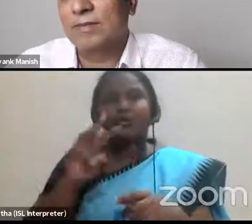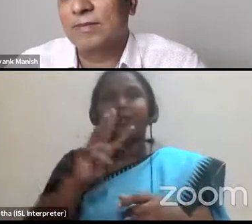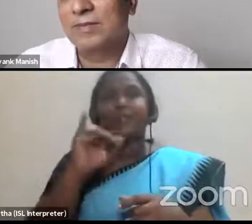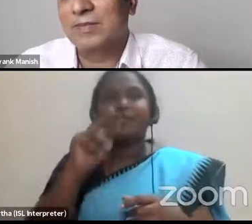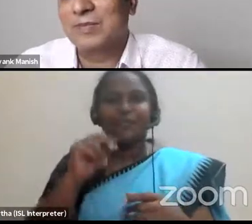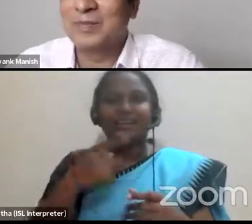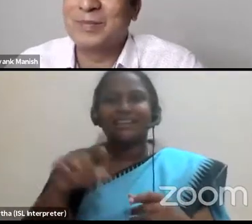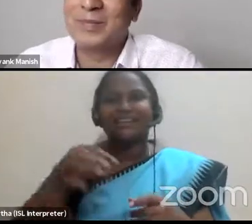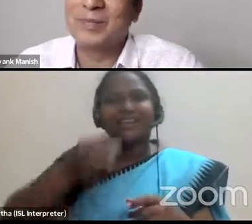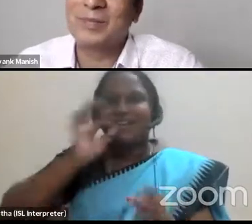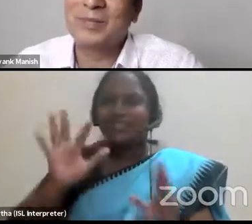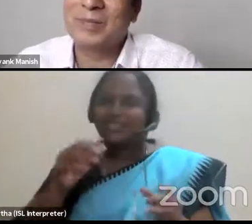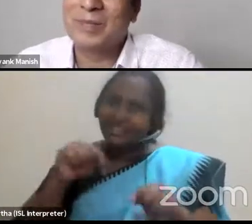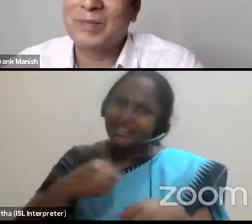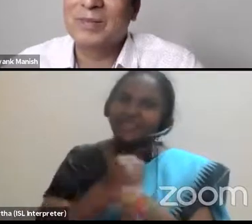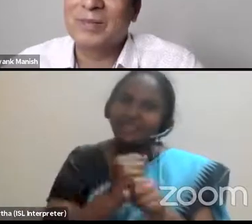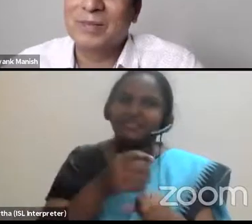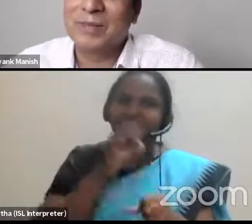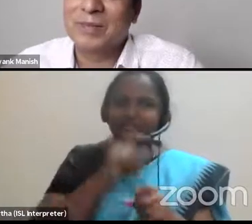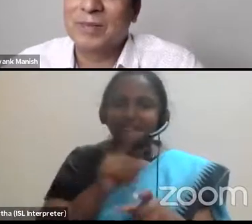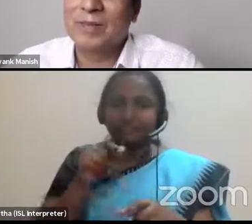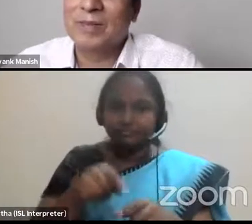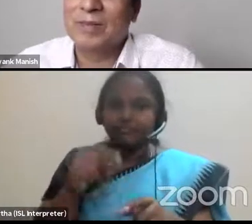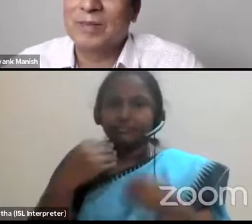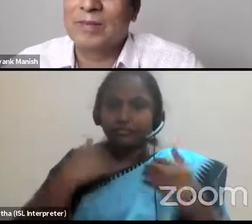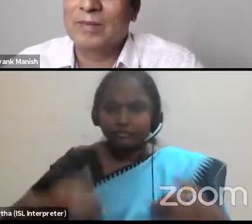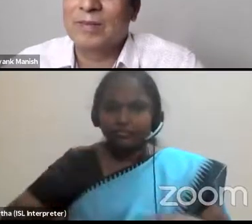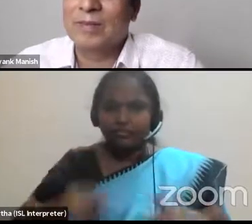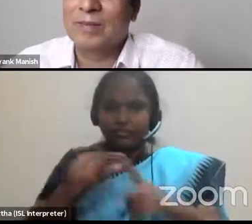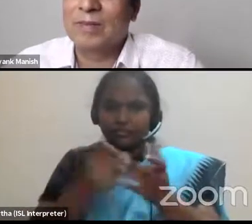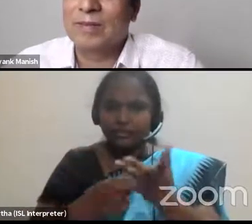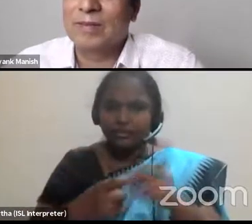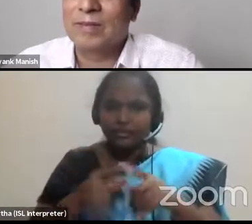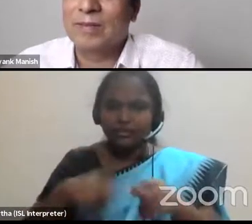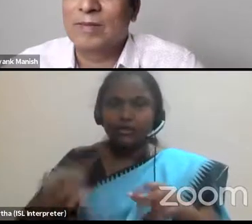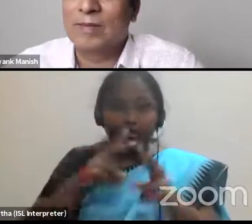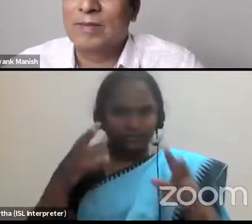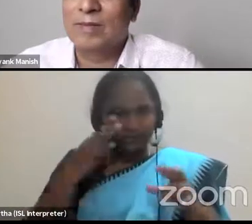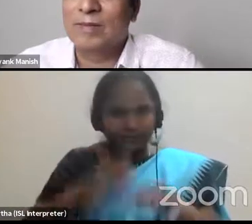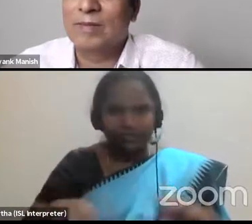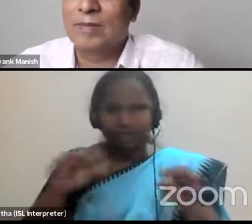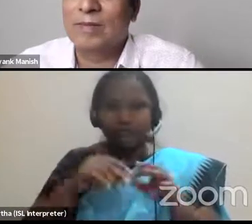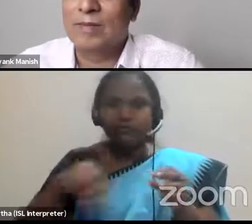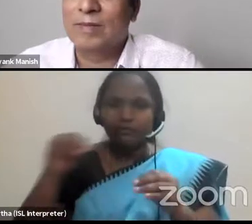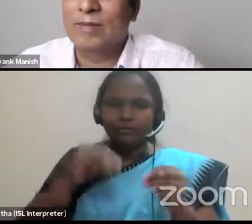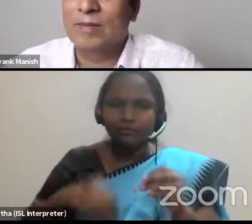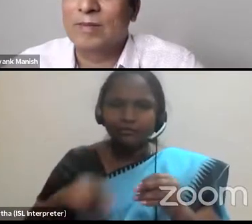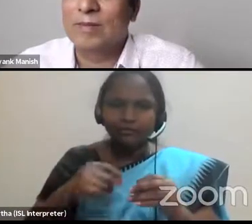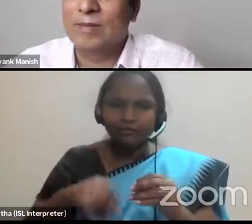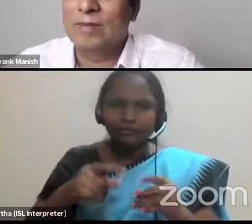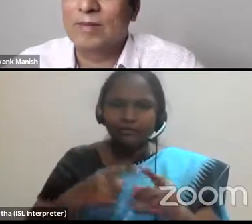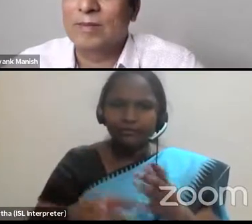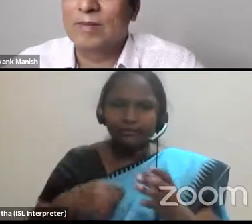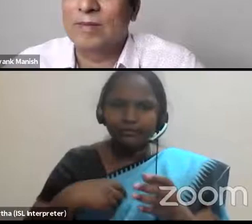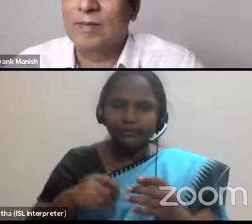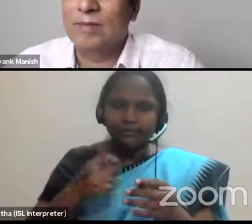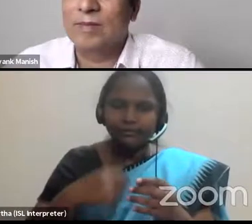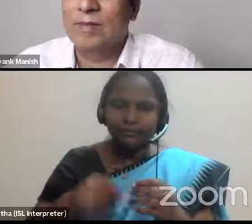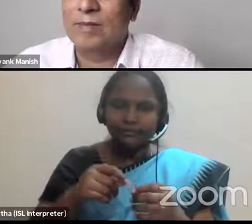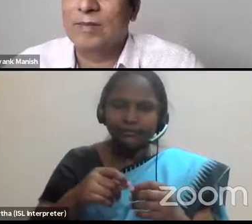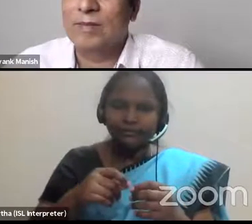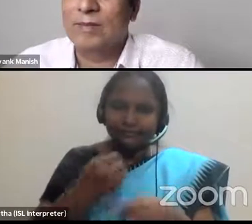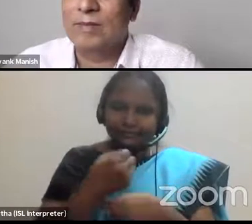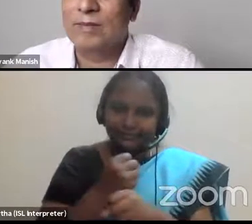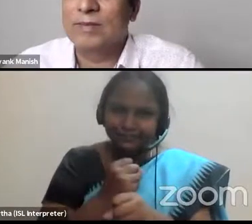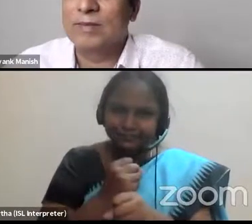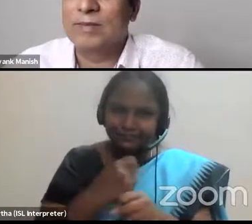not just coffee. And the human part of it is, of course, also very important, that, we are bringing all this technology. What impact does it make